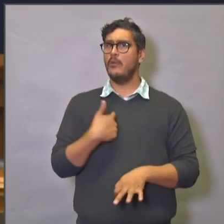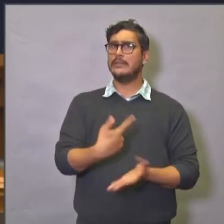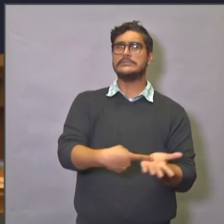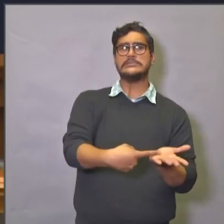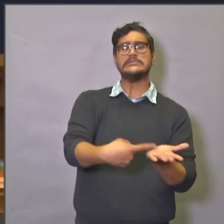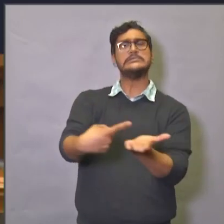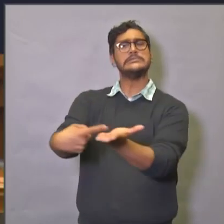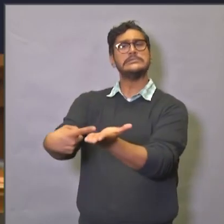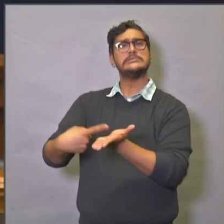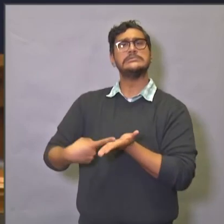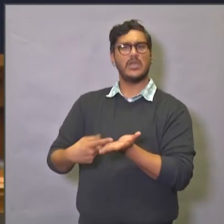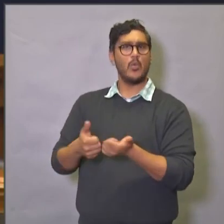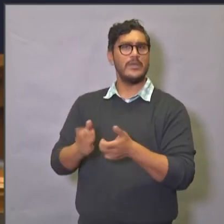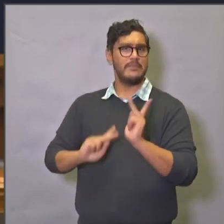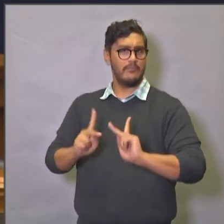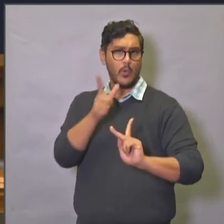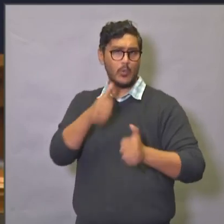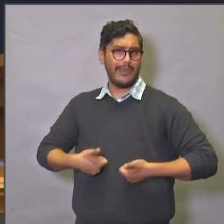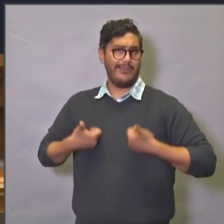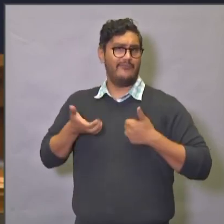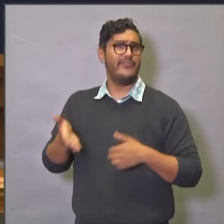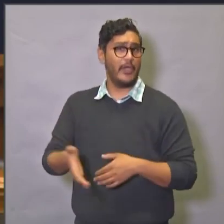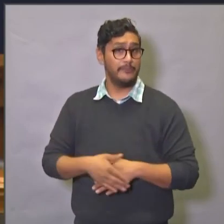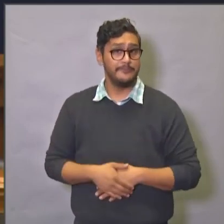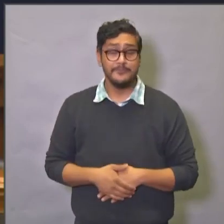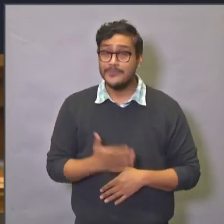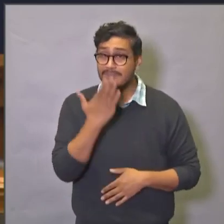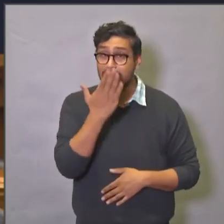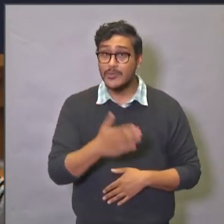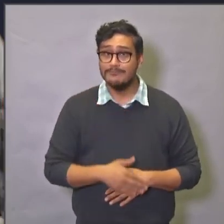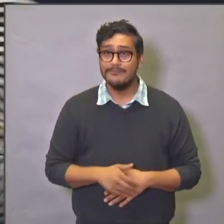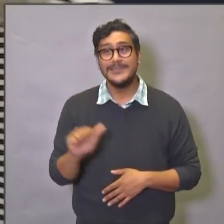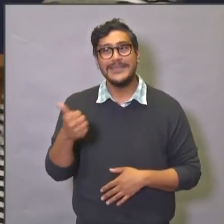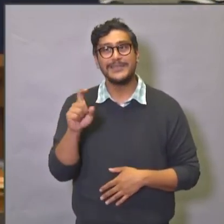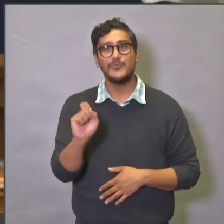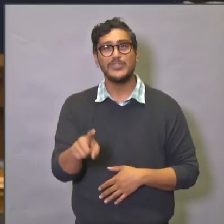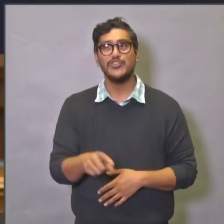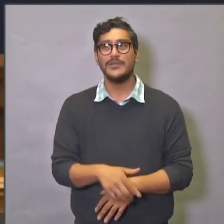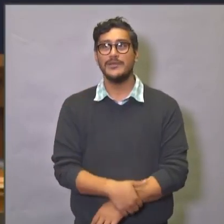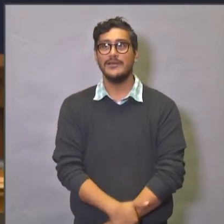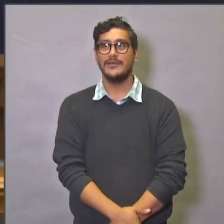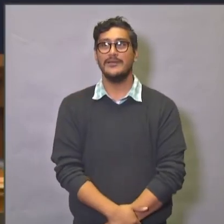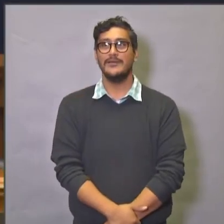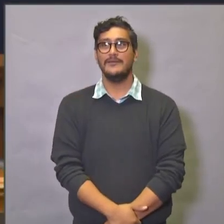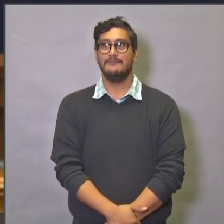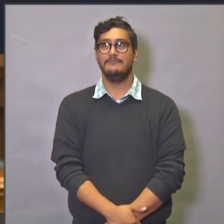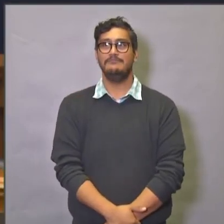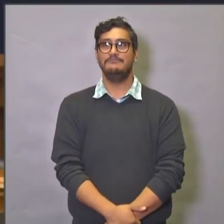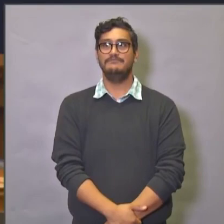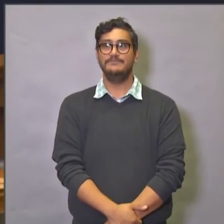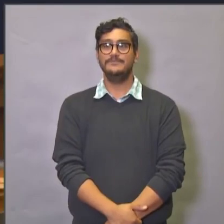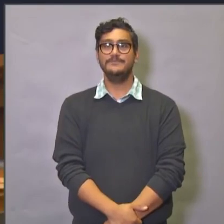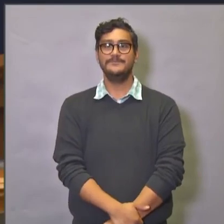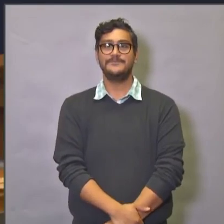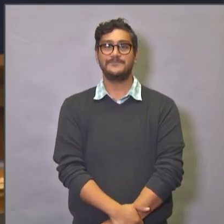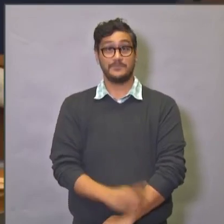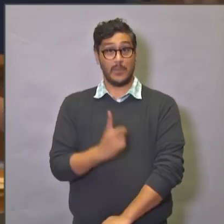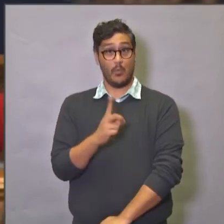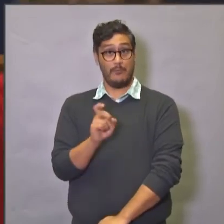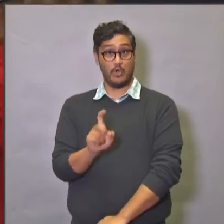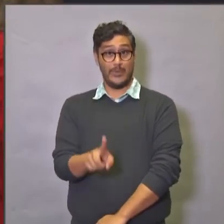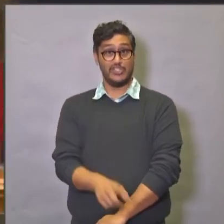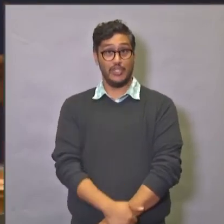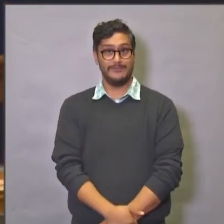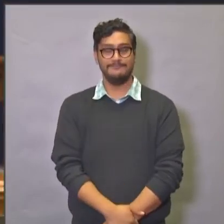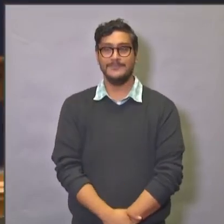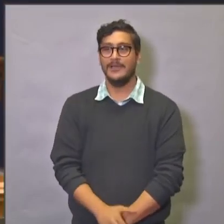and for residents to be able to talk to us. So thanks. Next question? Yeah, we have time for one more question. And next, we'll open the